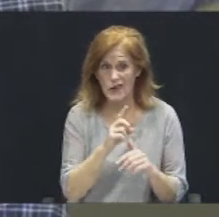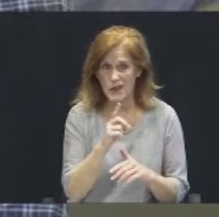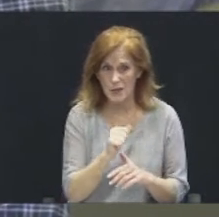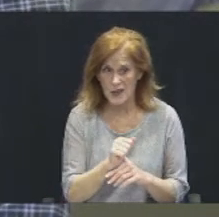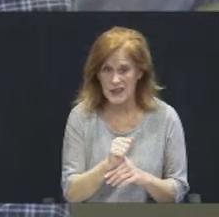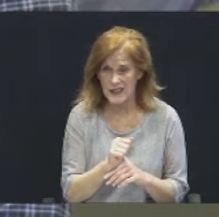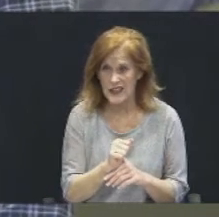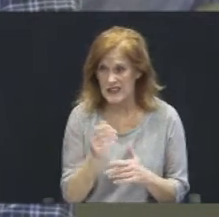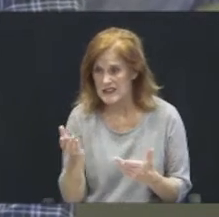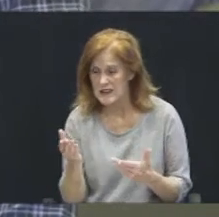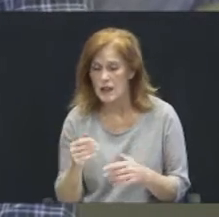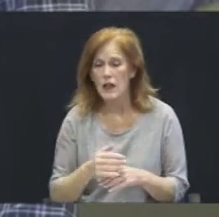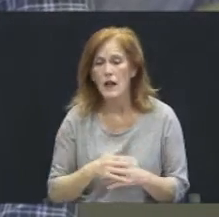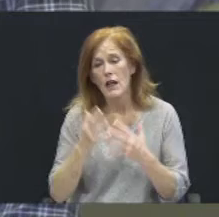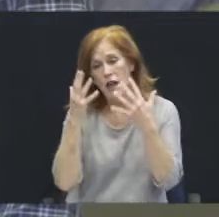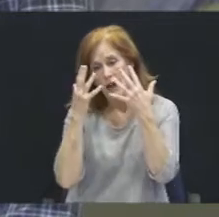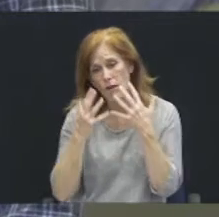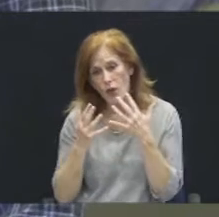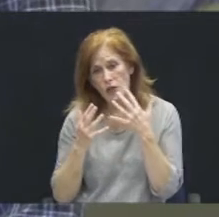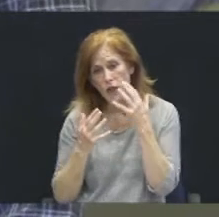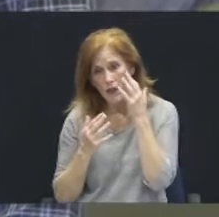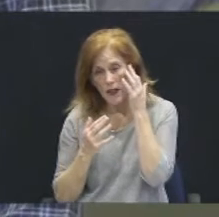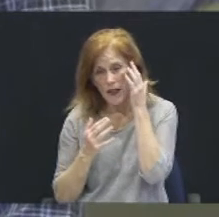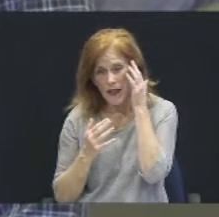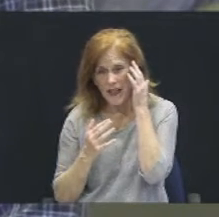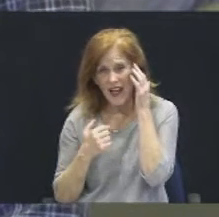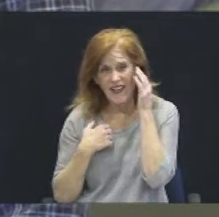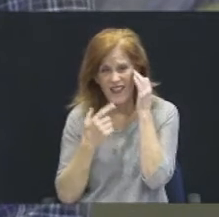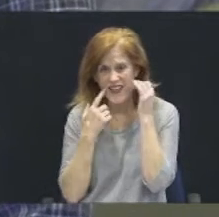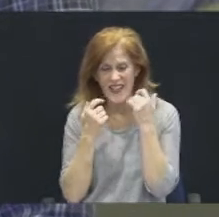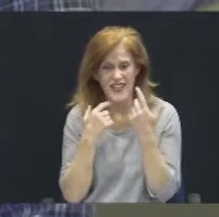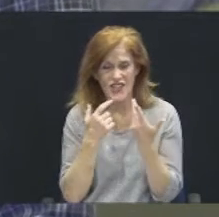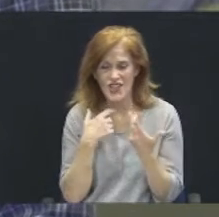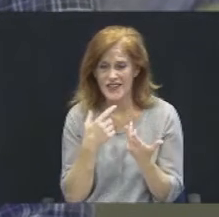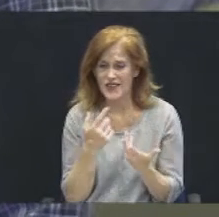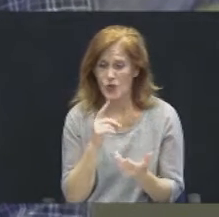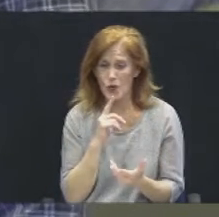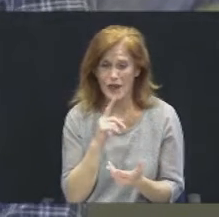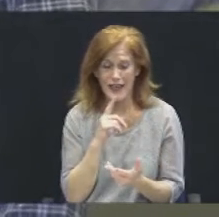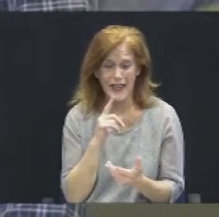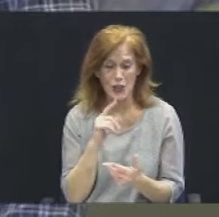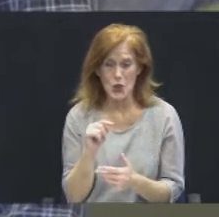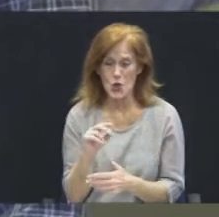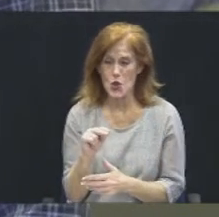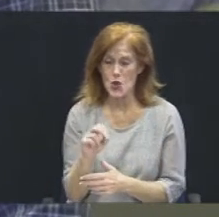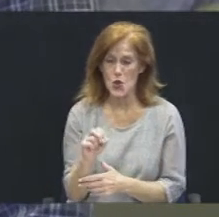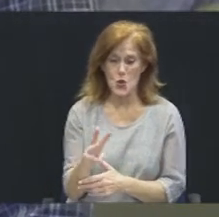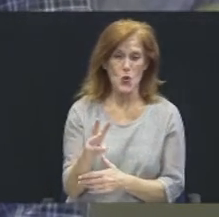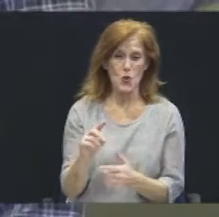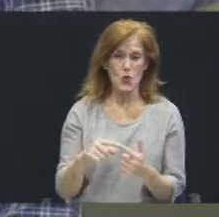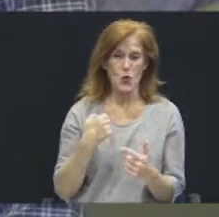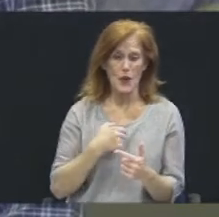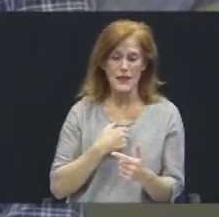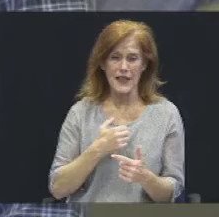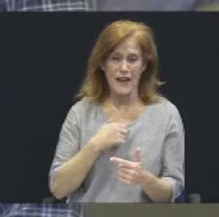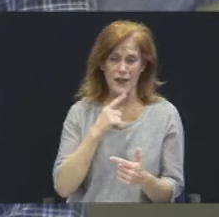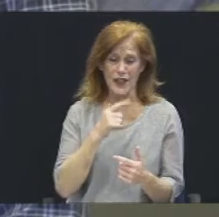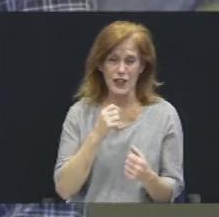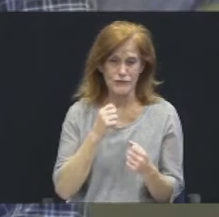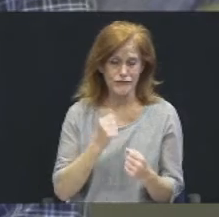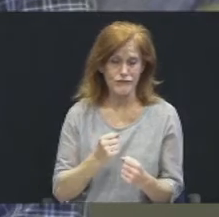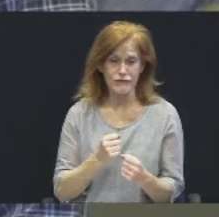And I think, unfortunately, right now that's a little bit too new to have any good solid data on,